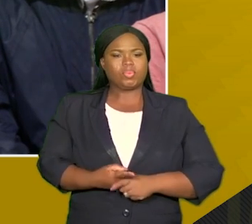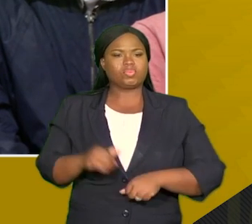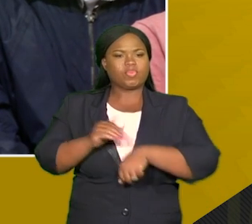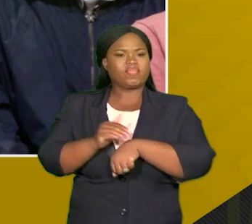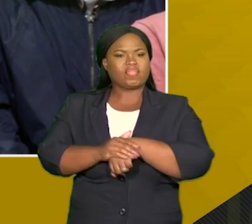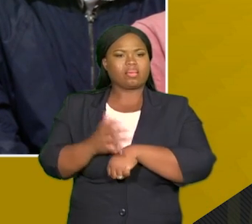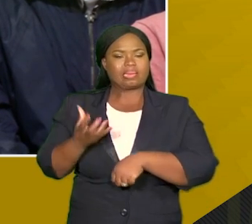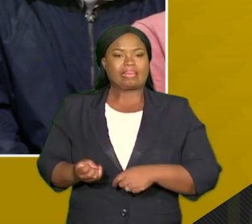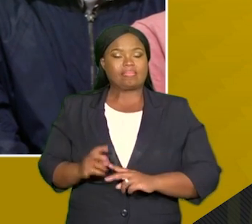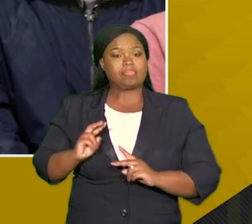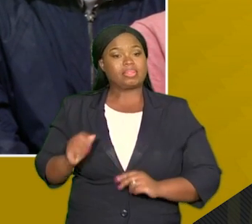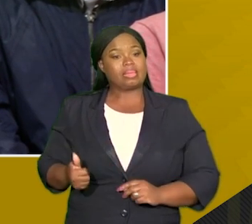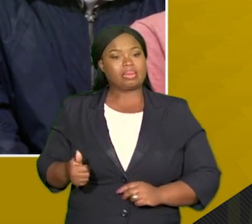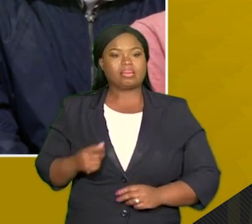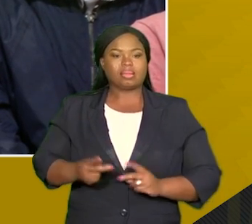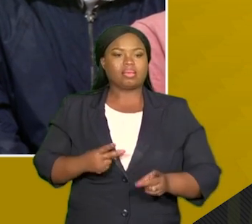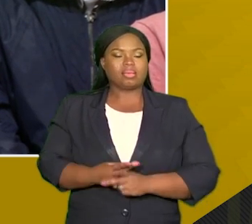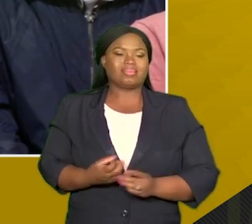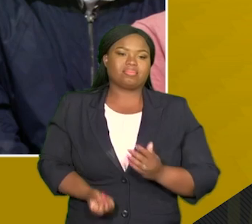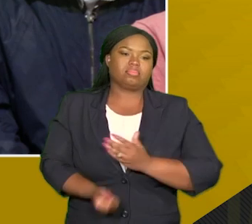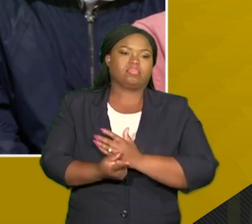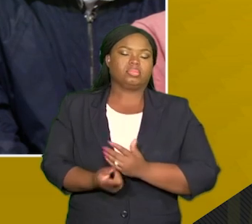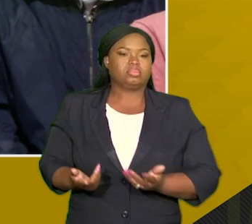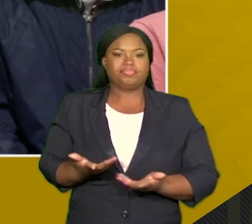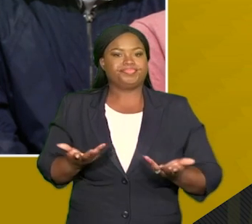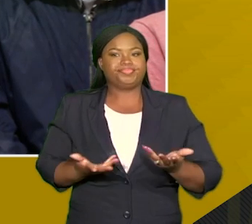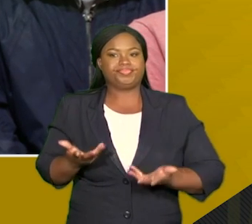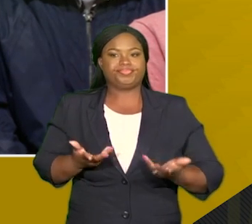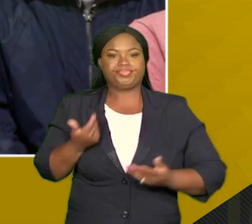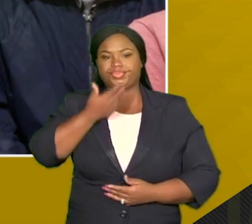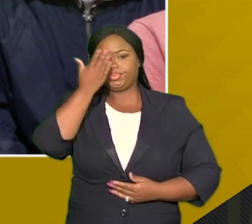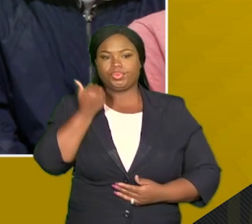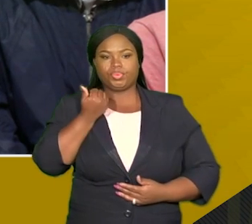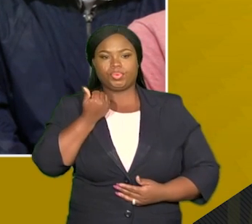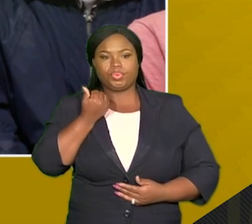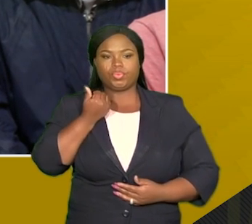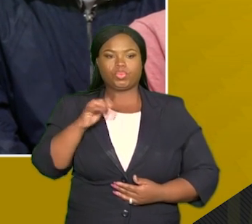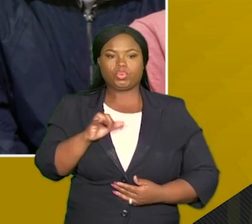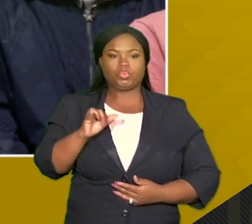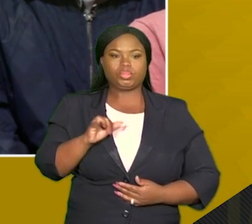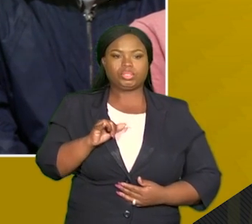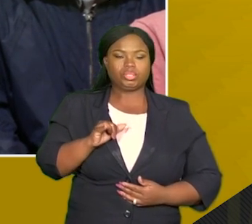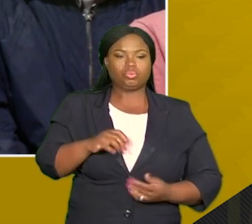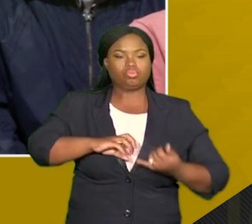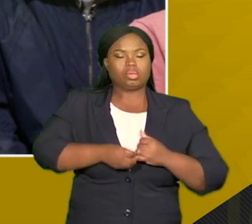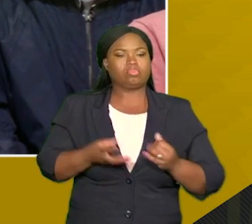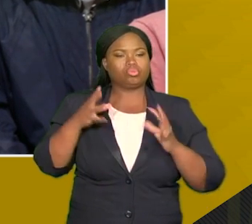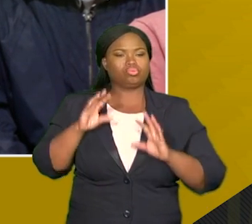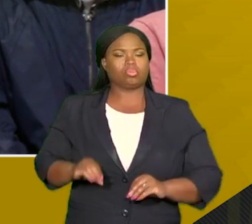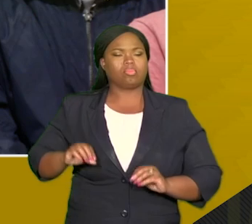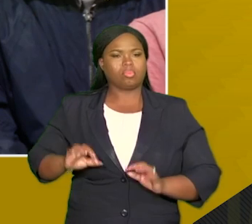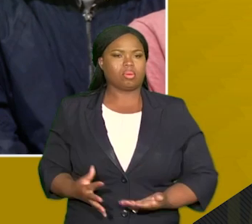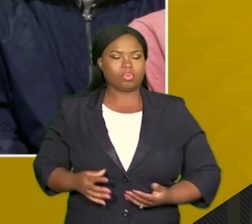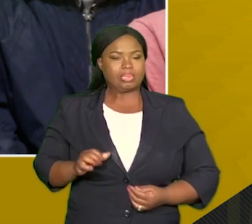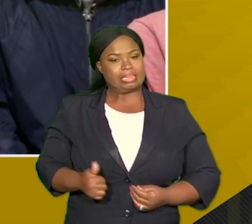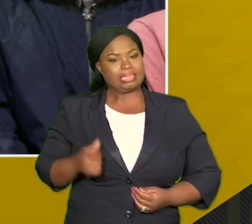wakho only to find out ukuthi you end up in a state whereby you don't know ukuthi mele uwenze njani to evade leso state leso and